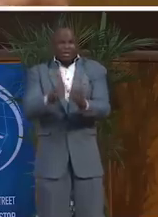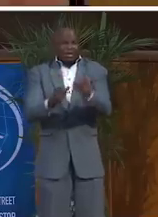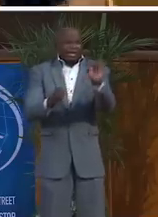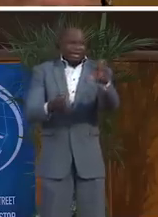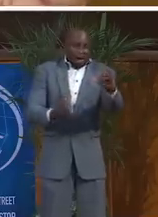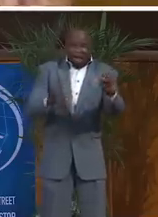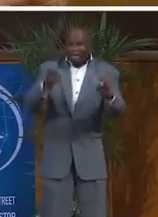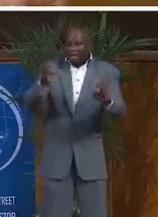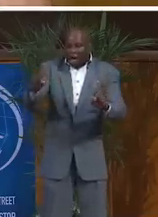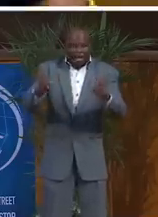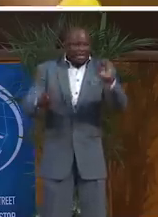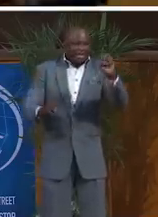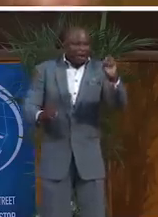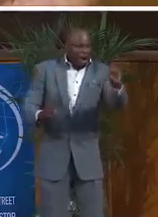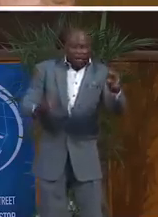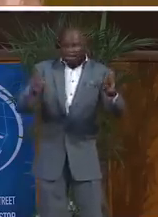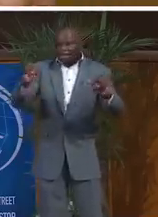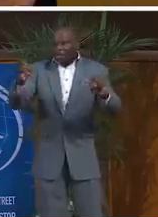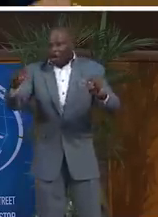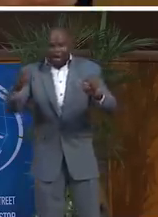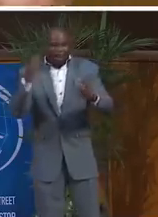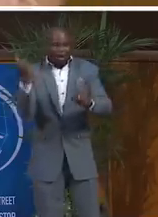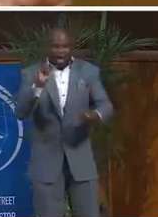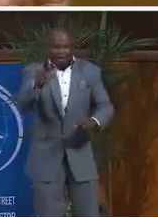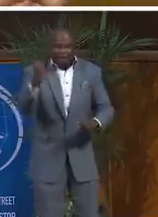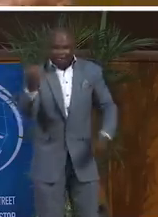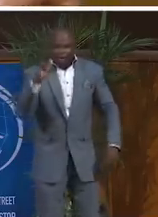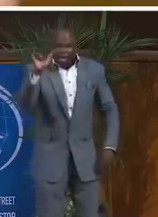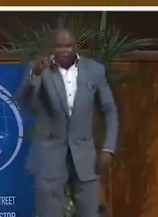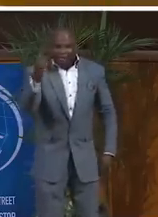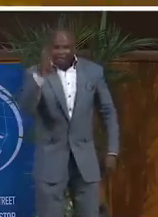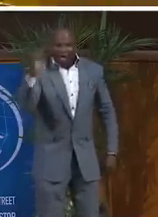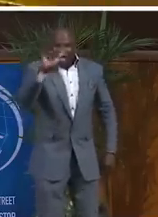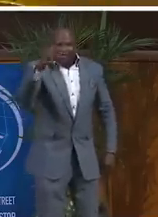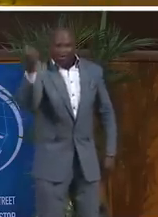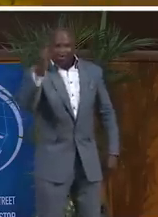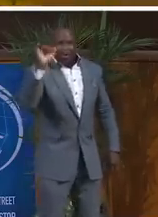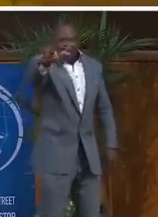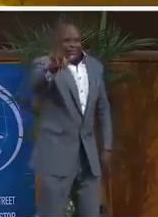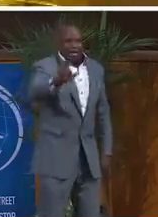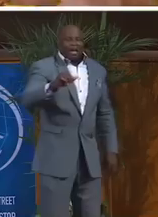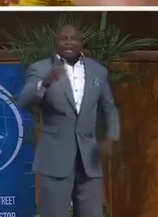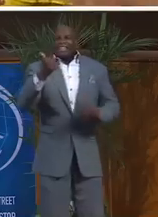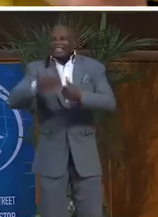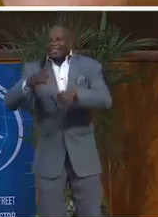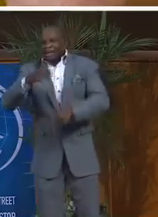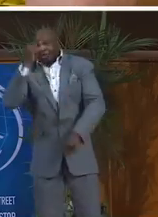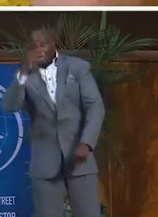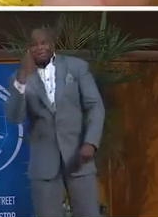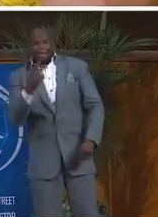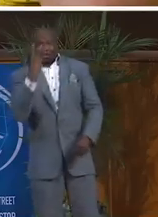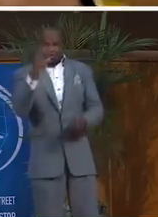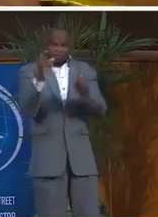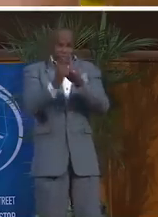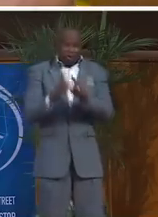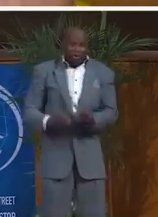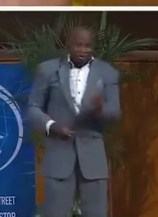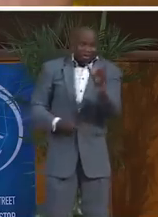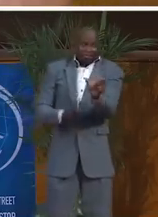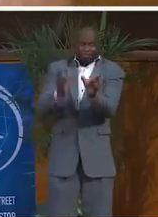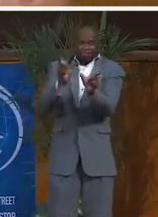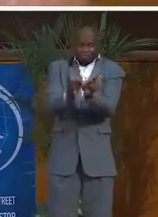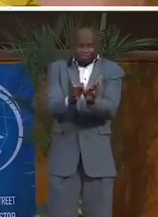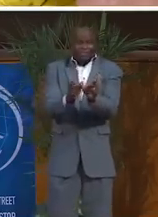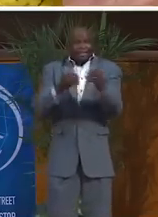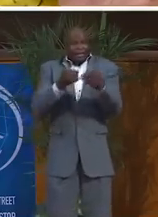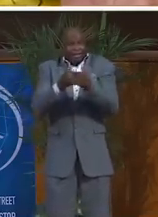eon, eon, eon, eon, forever, forever, forever, forever. And whenever in Greek you see two words right next